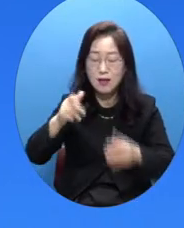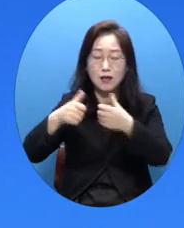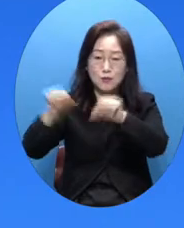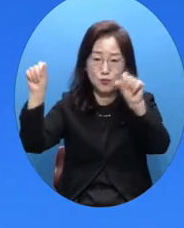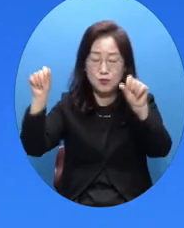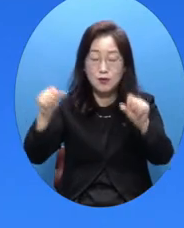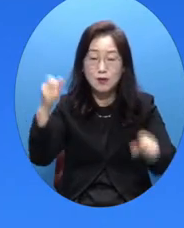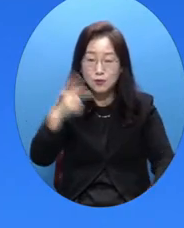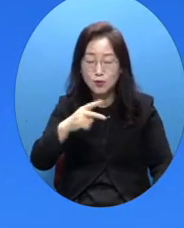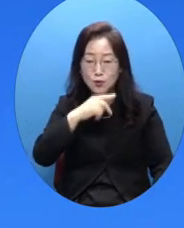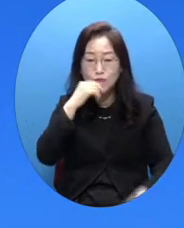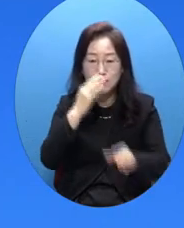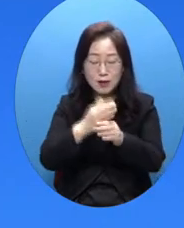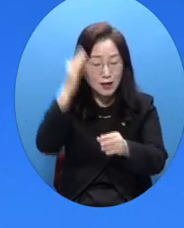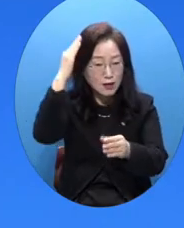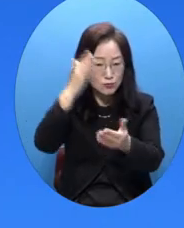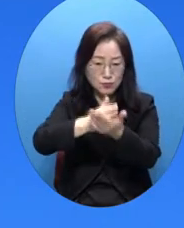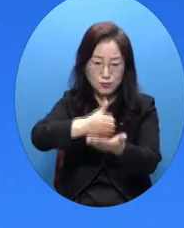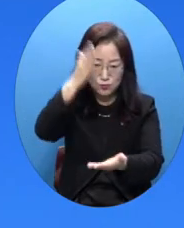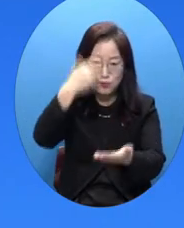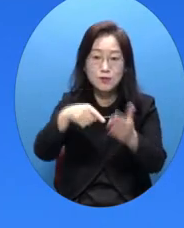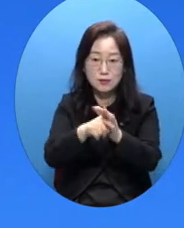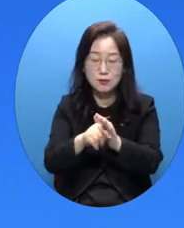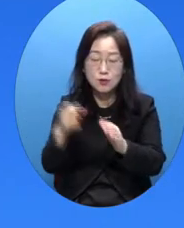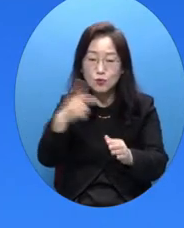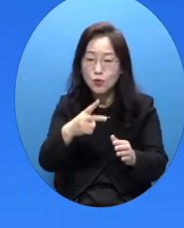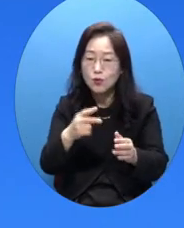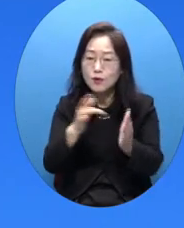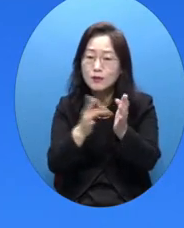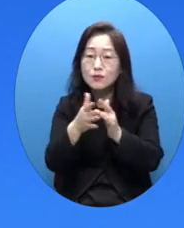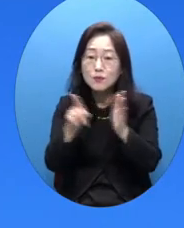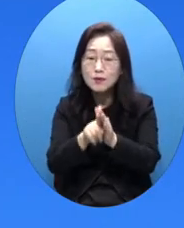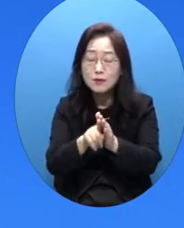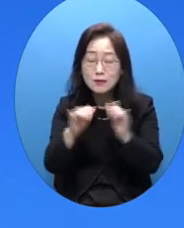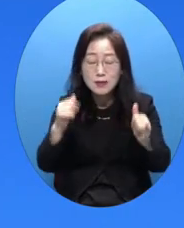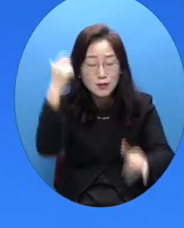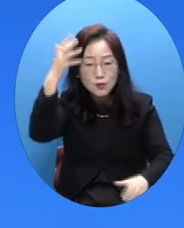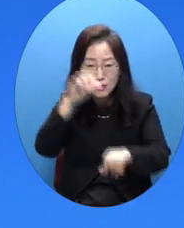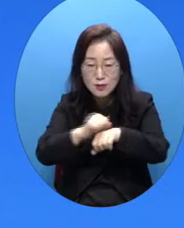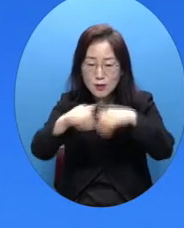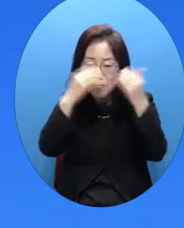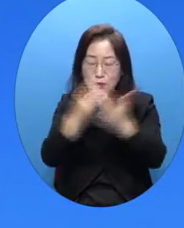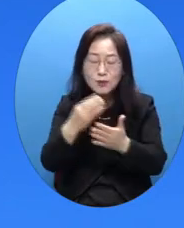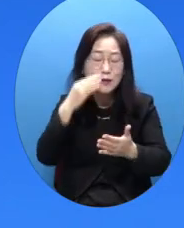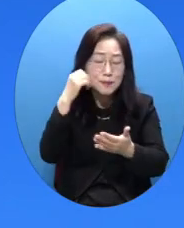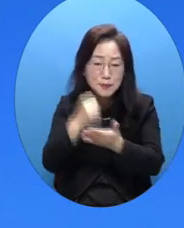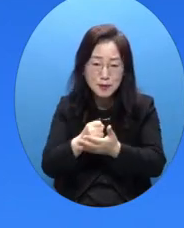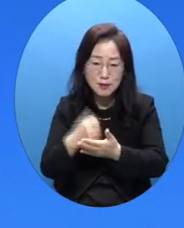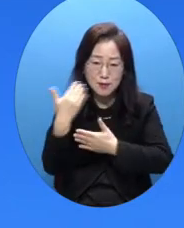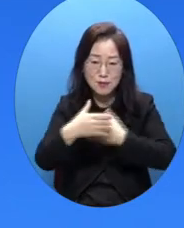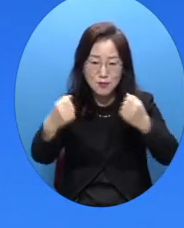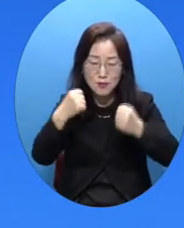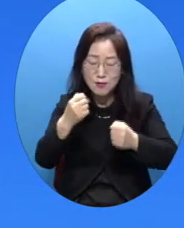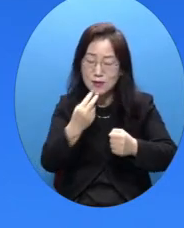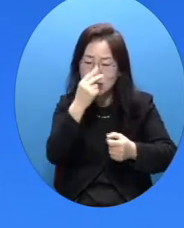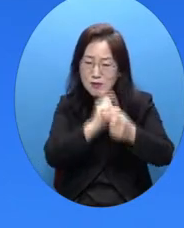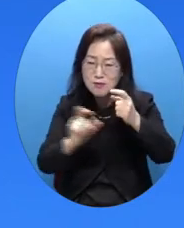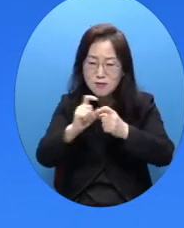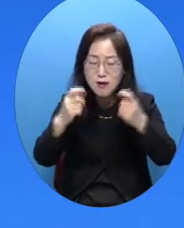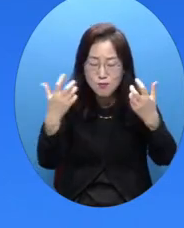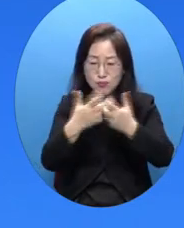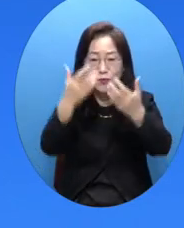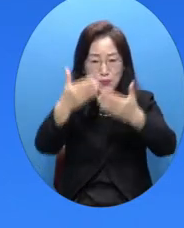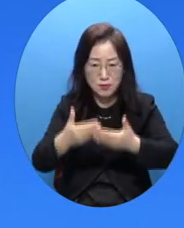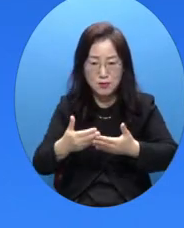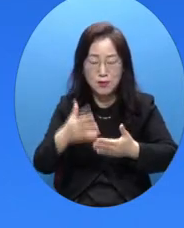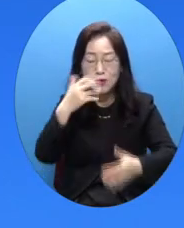turning chaos and divisions into Hope and Dreams and we know that we will all